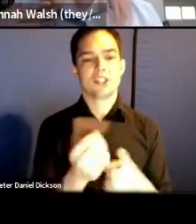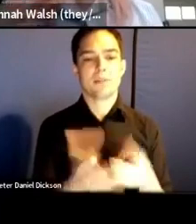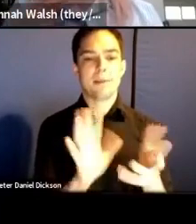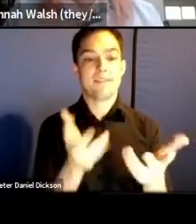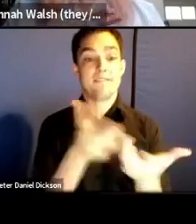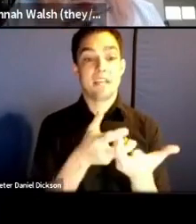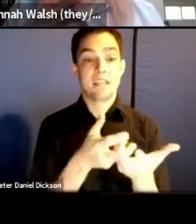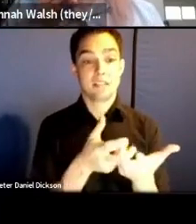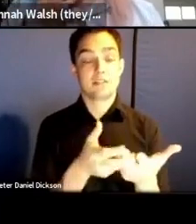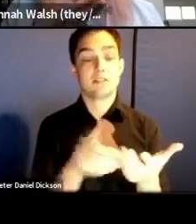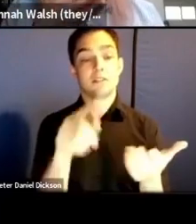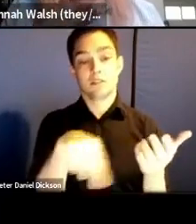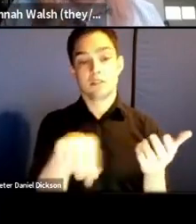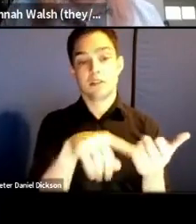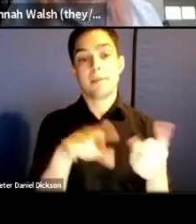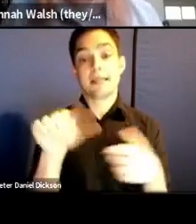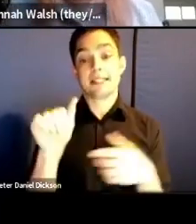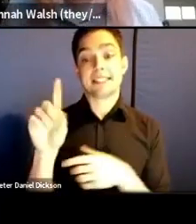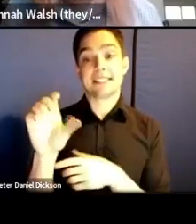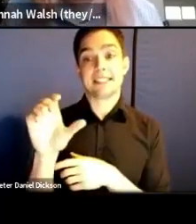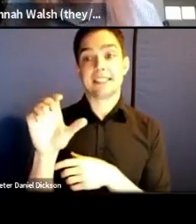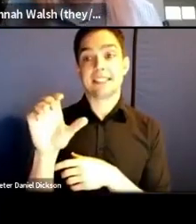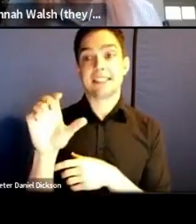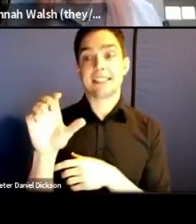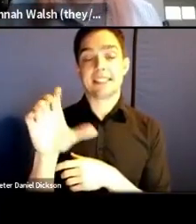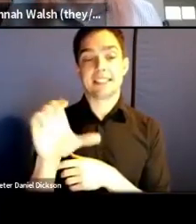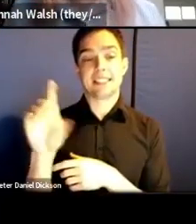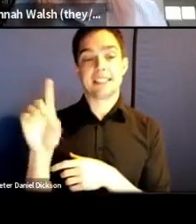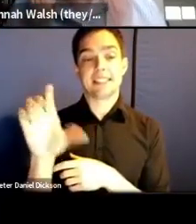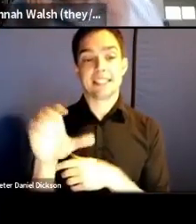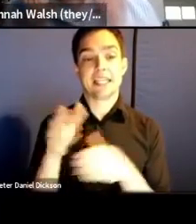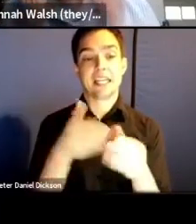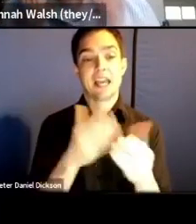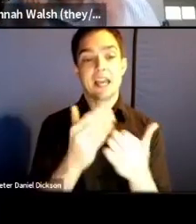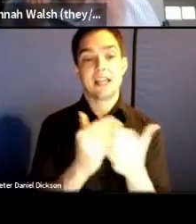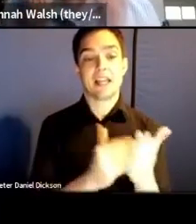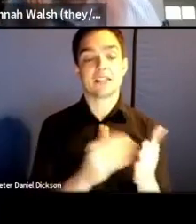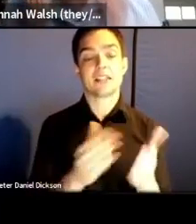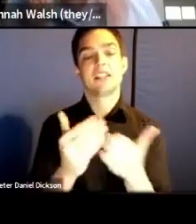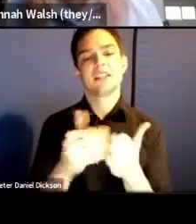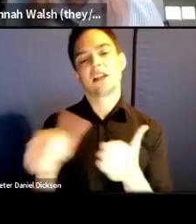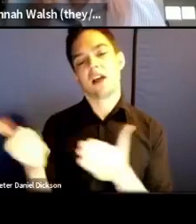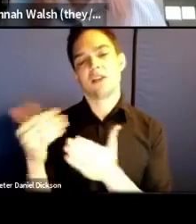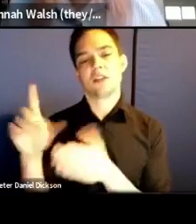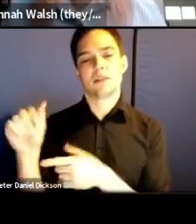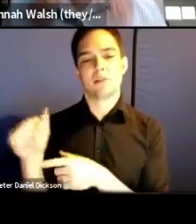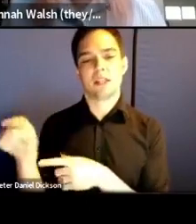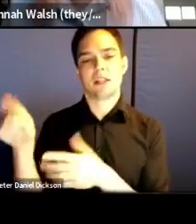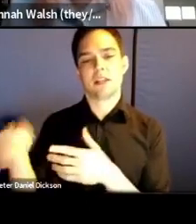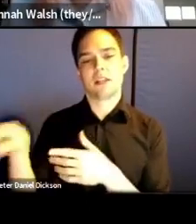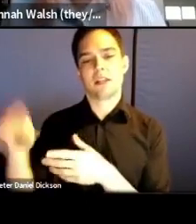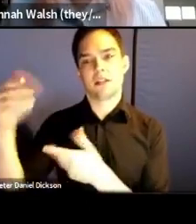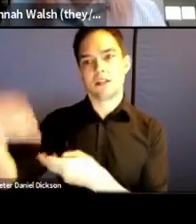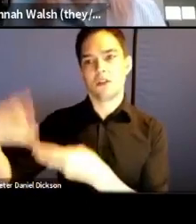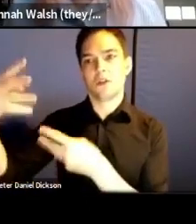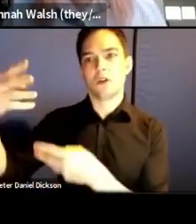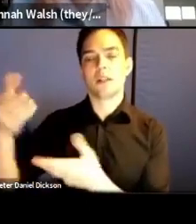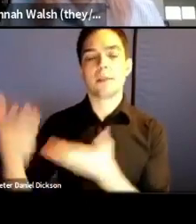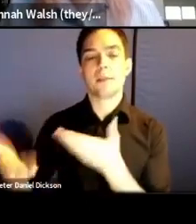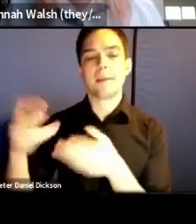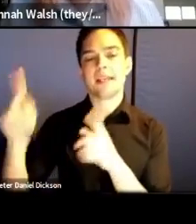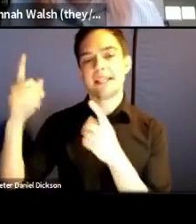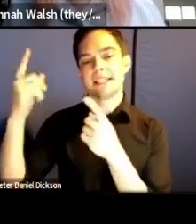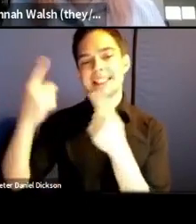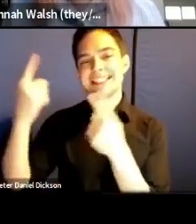in, but the CDC guidelines kind of go beyond that and list a lot of other disabilities that might be